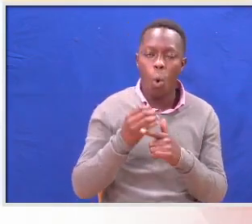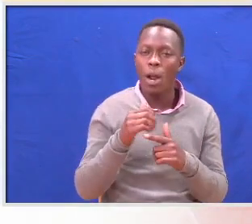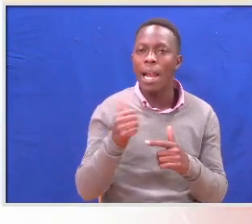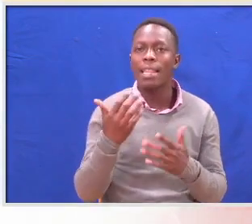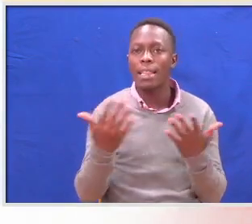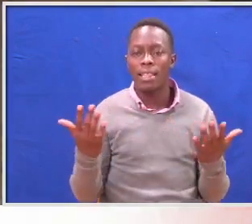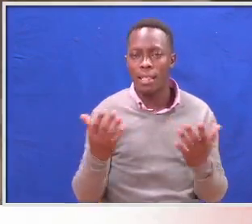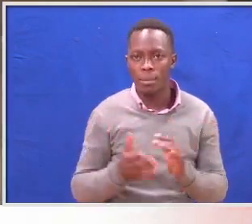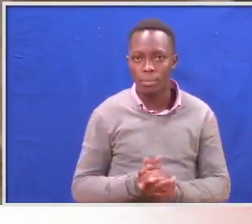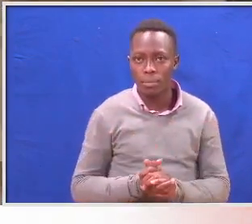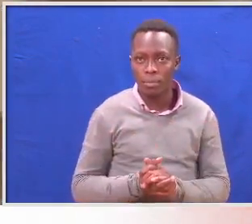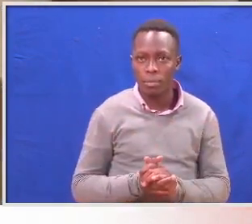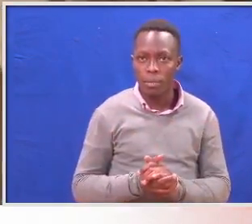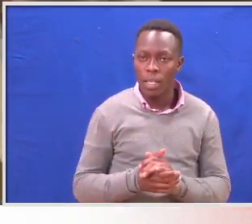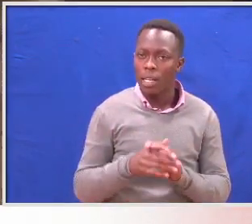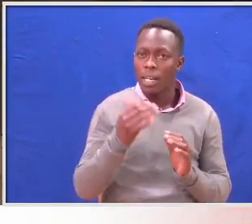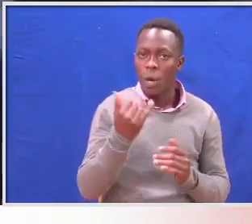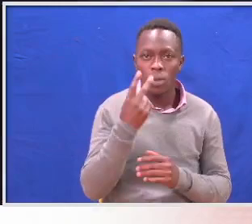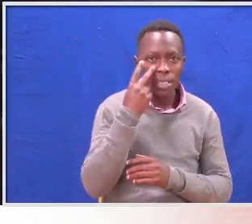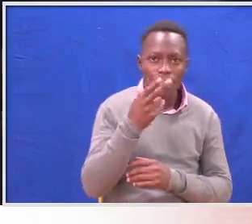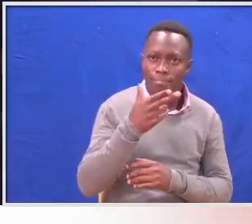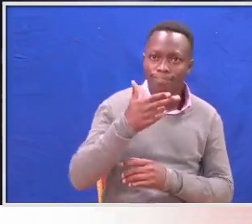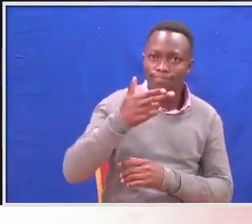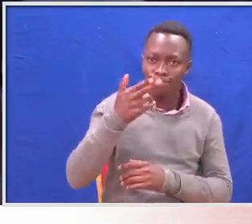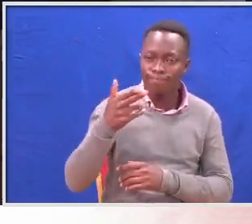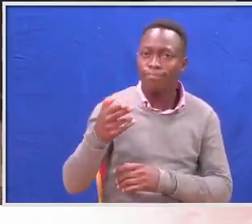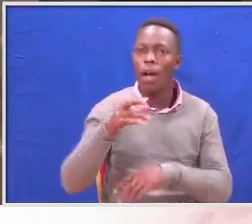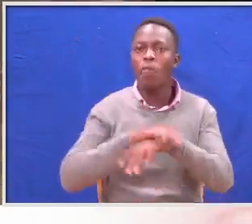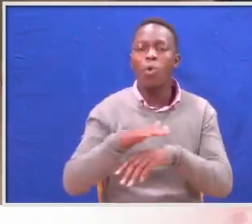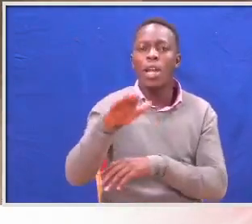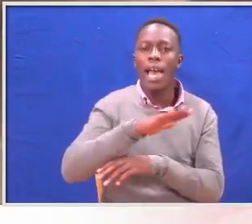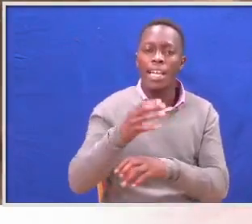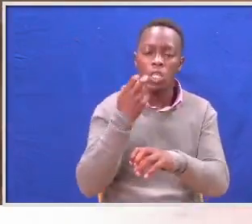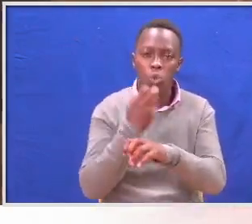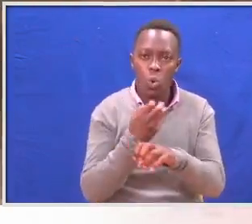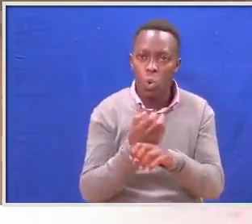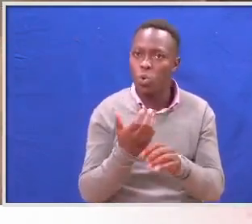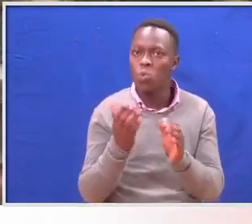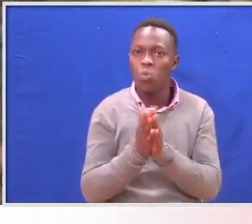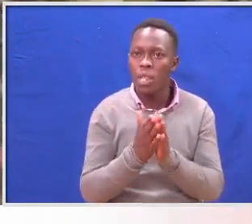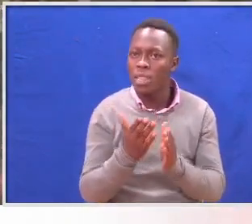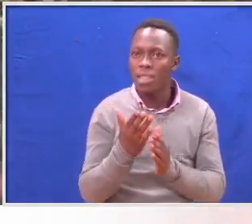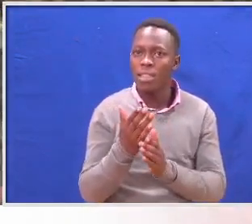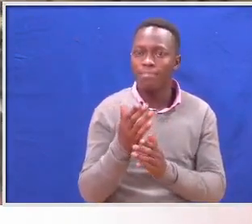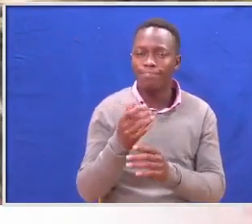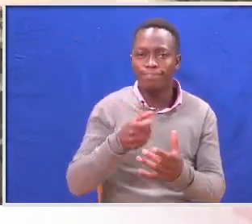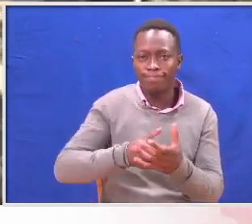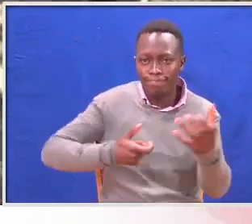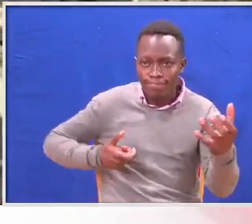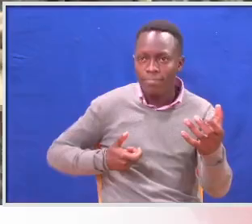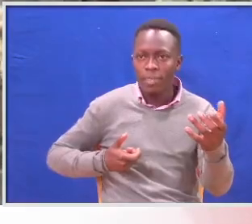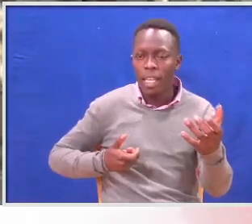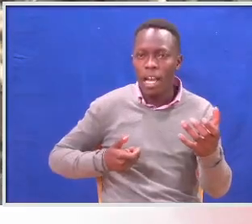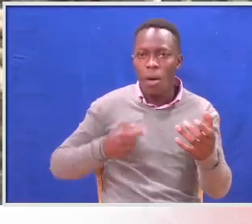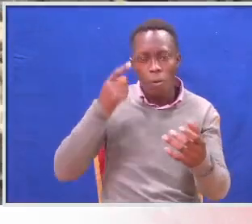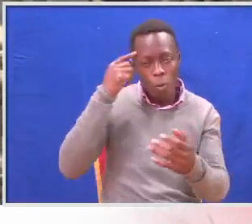to be unearthed. Spent cartridges were found at the scene. A stone and an iron bar believed to have been used to smash the driver's